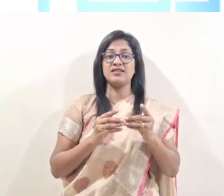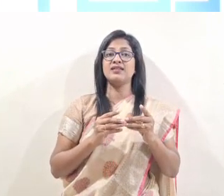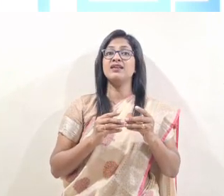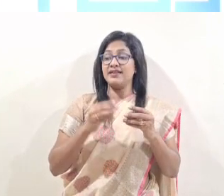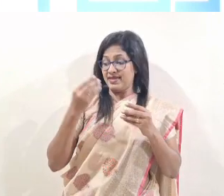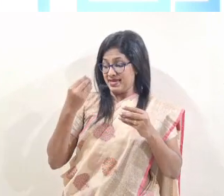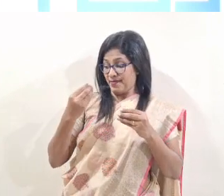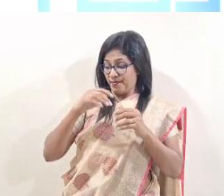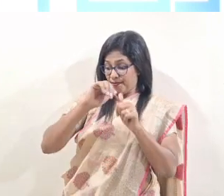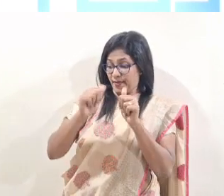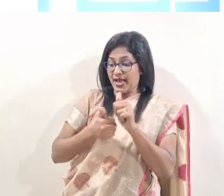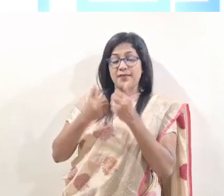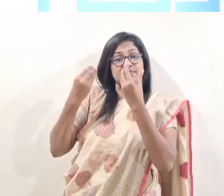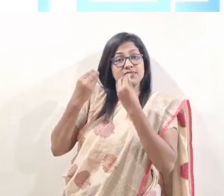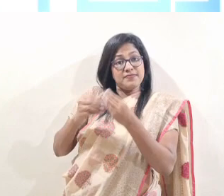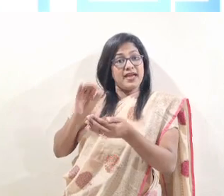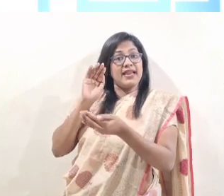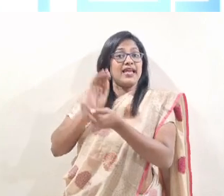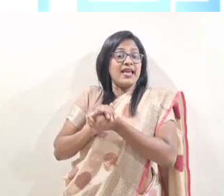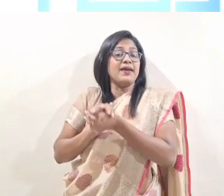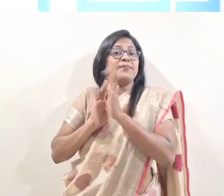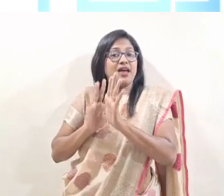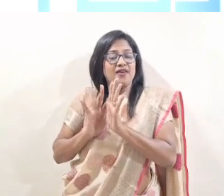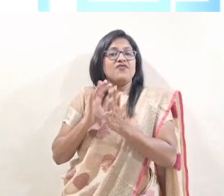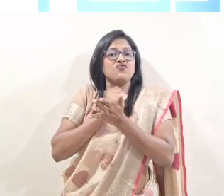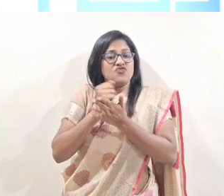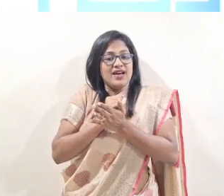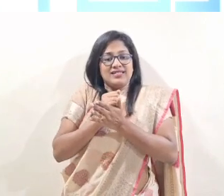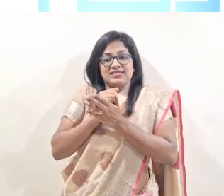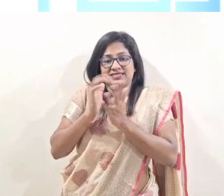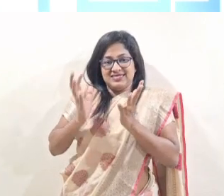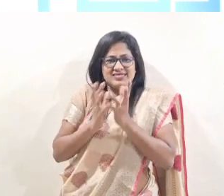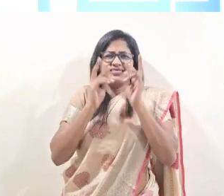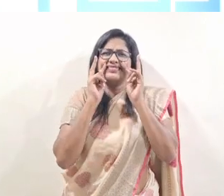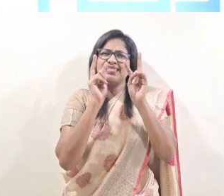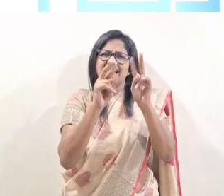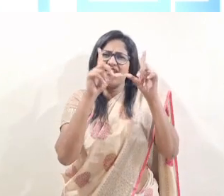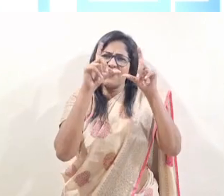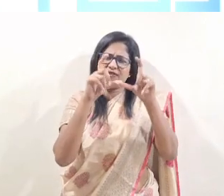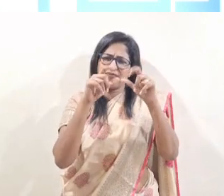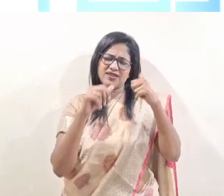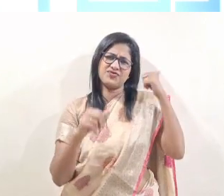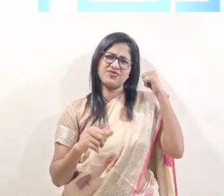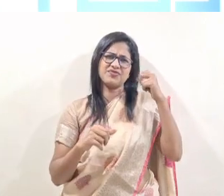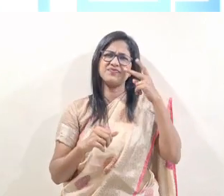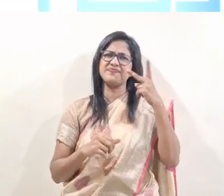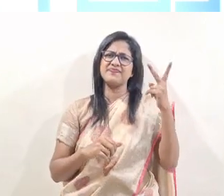spare capacity to be able to squeeze. And if you look at the pictures,